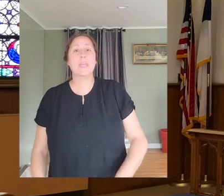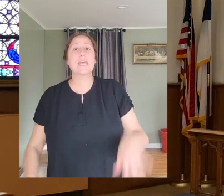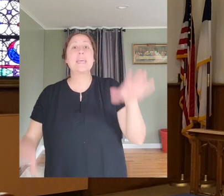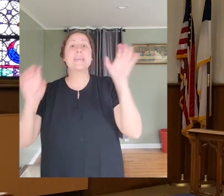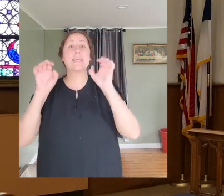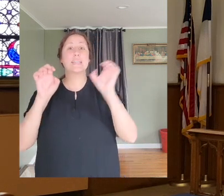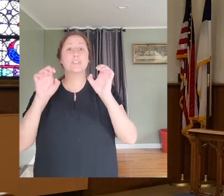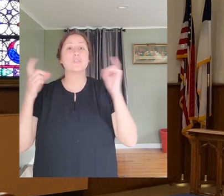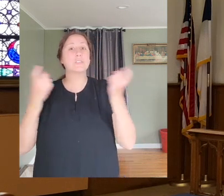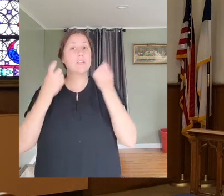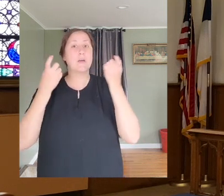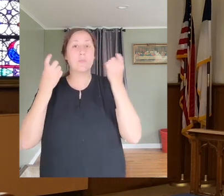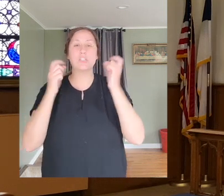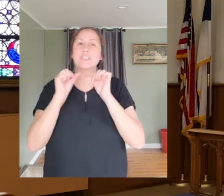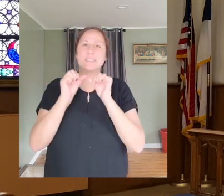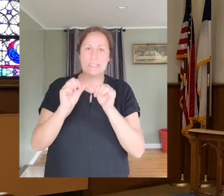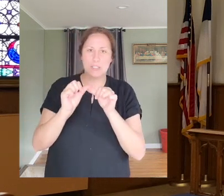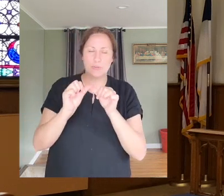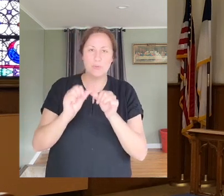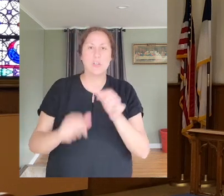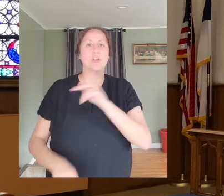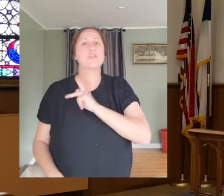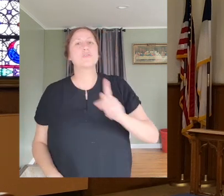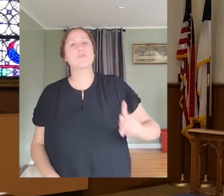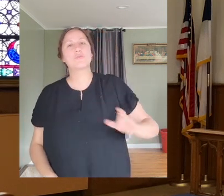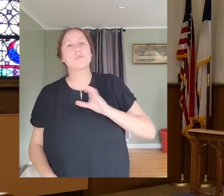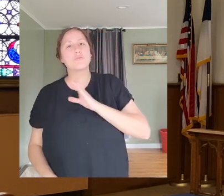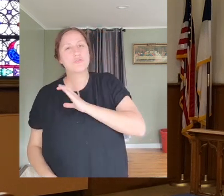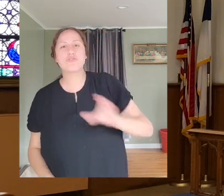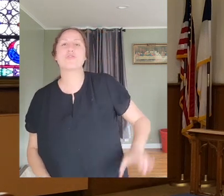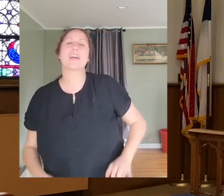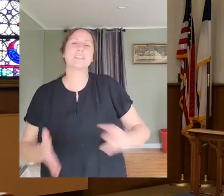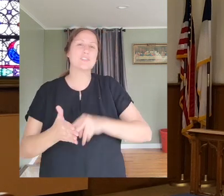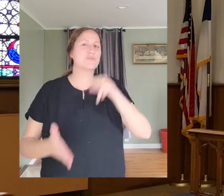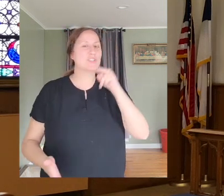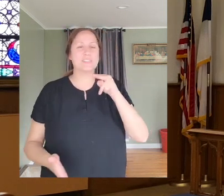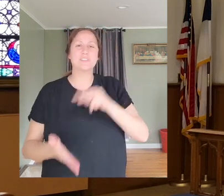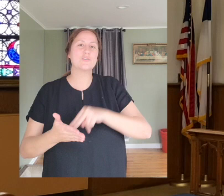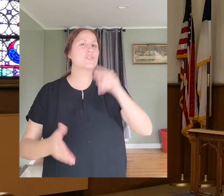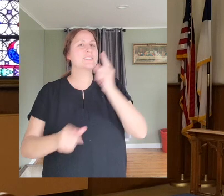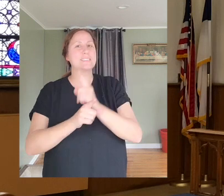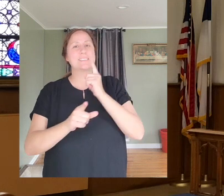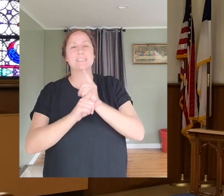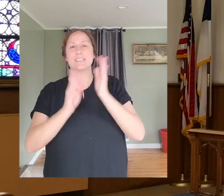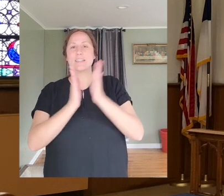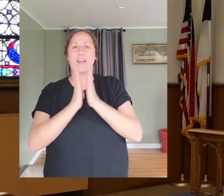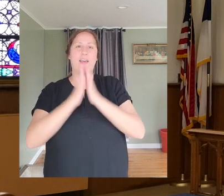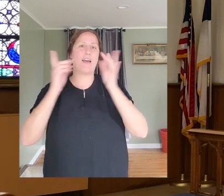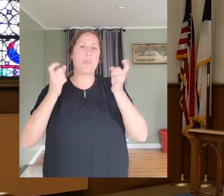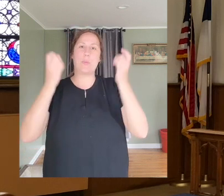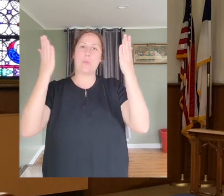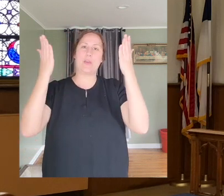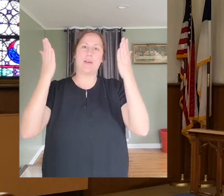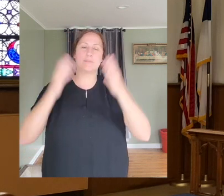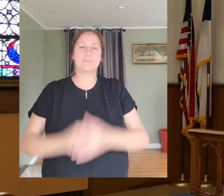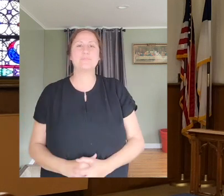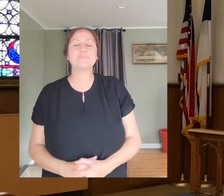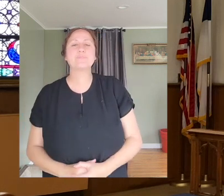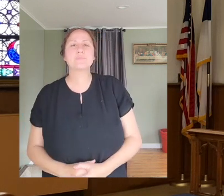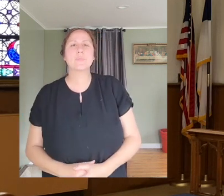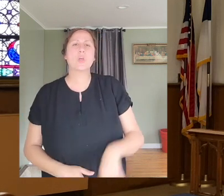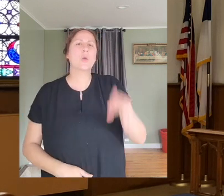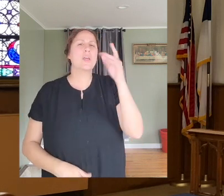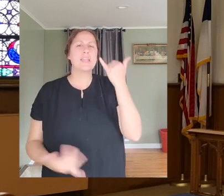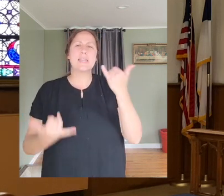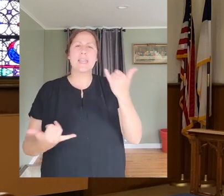Our Easter celebration continues. Christ is risen. He is risen indeed. Alleluia. We're looking at Easter stories